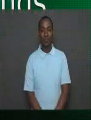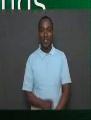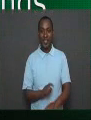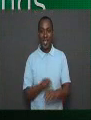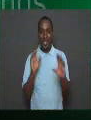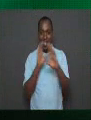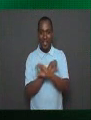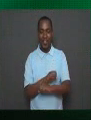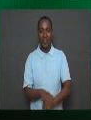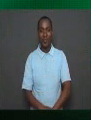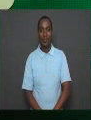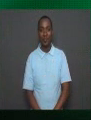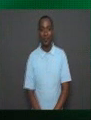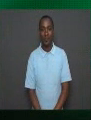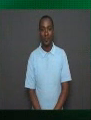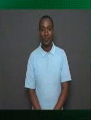Time's up.